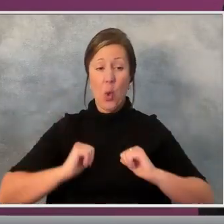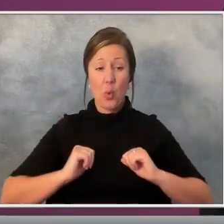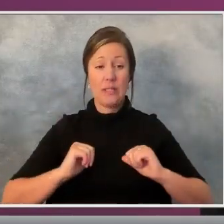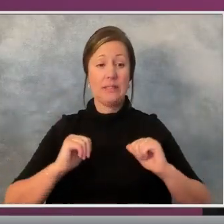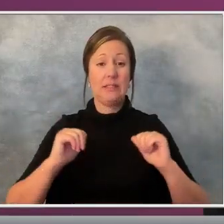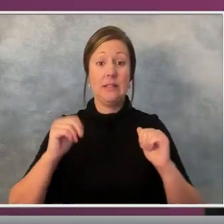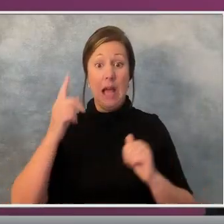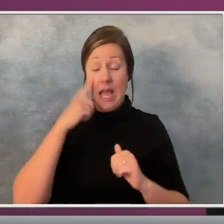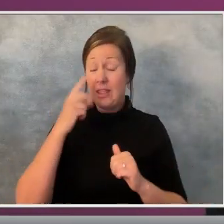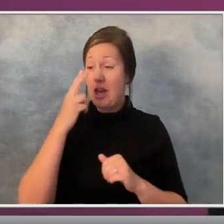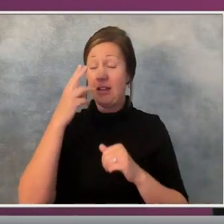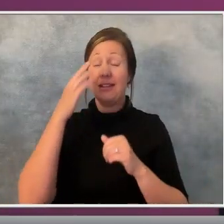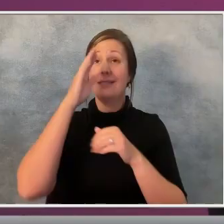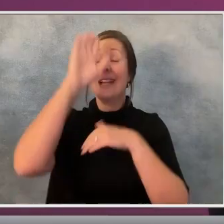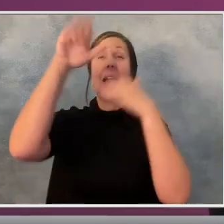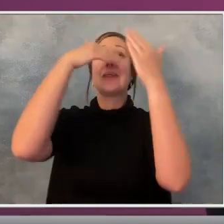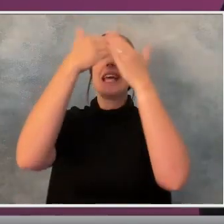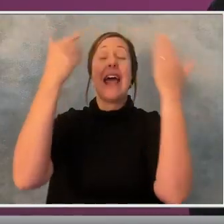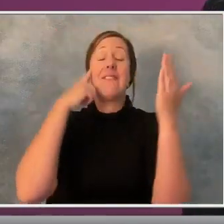for a minute, Oh,